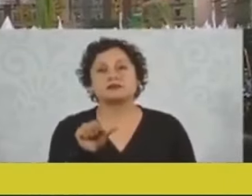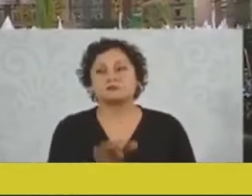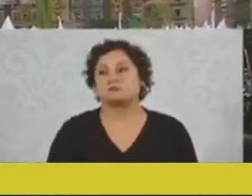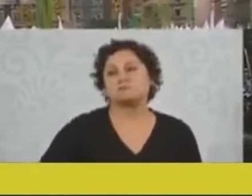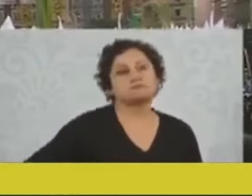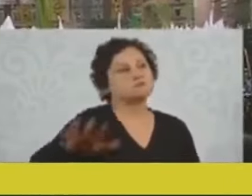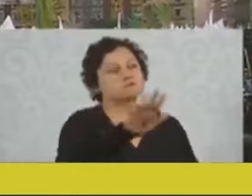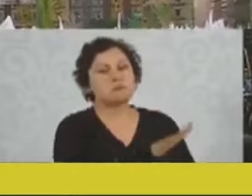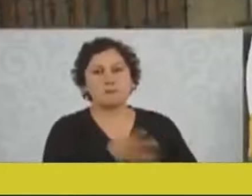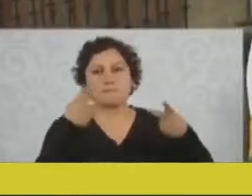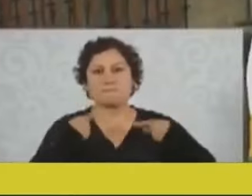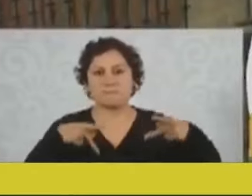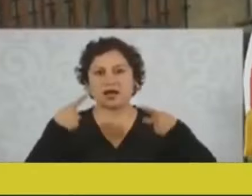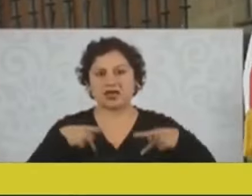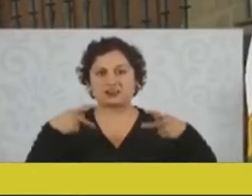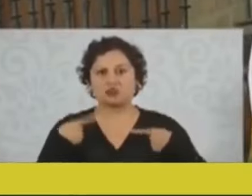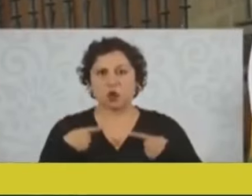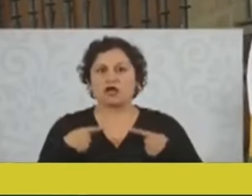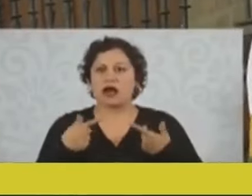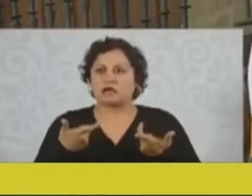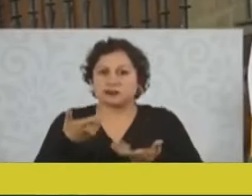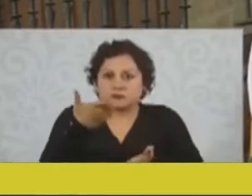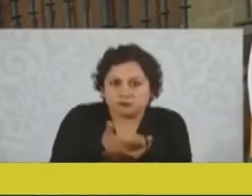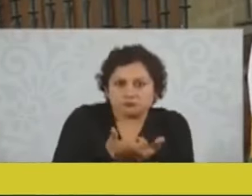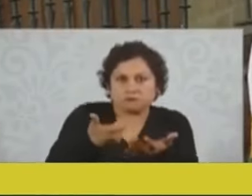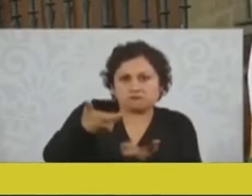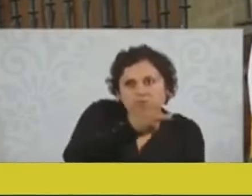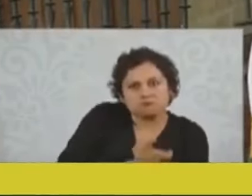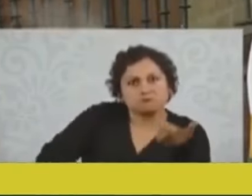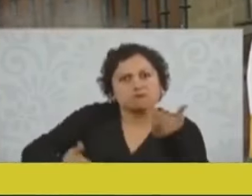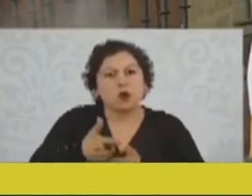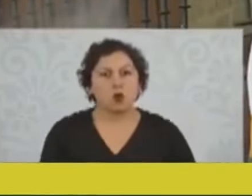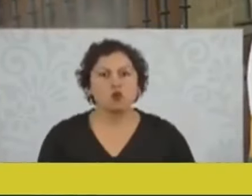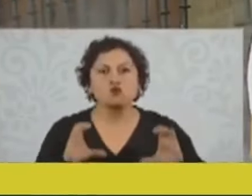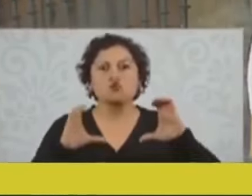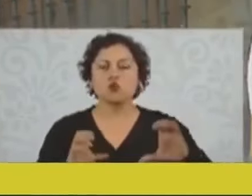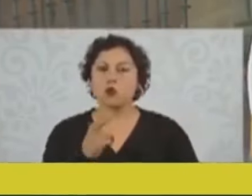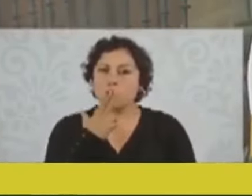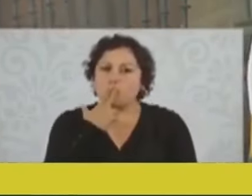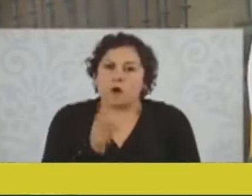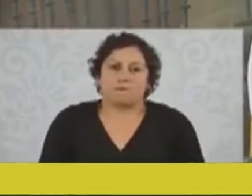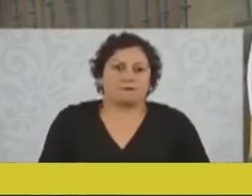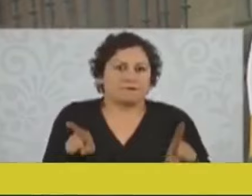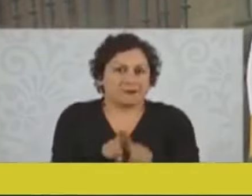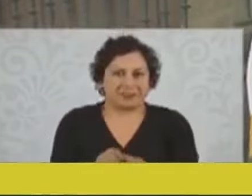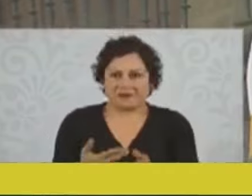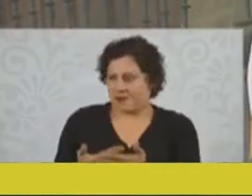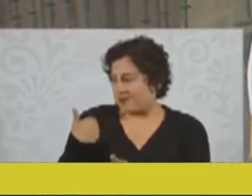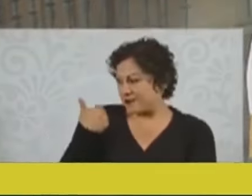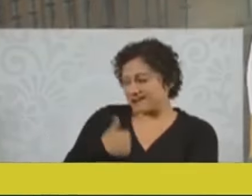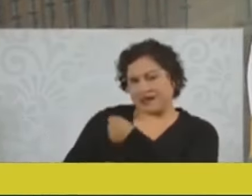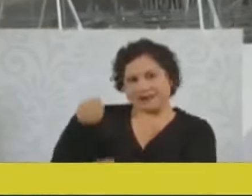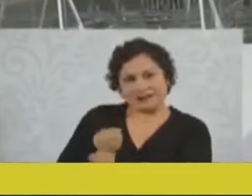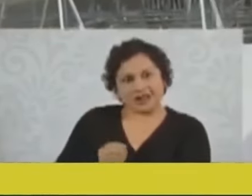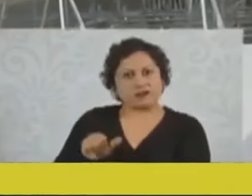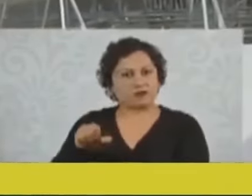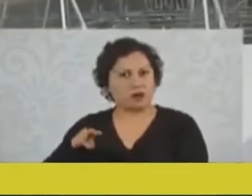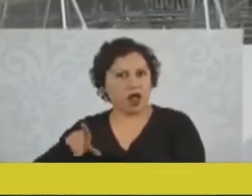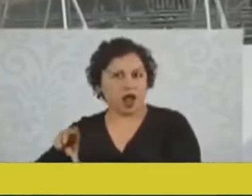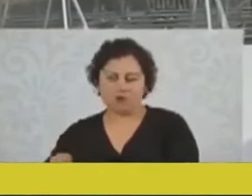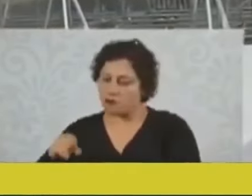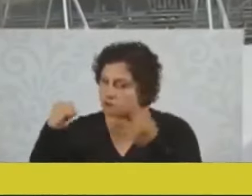will support popular economy. It won't rise as President López Obrador did in the